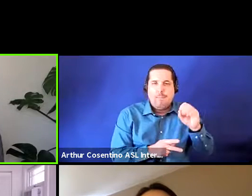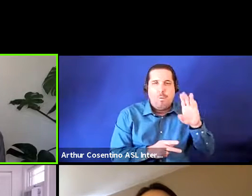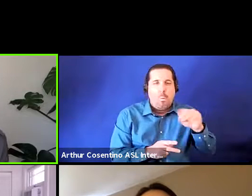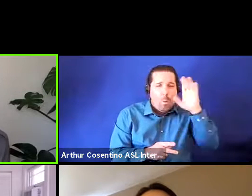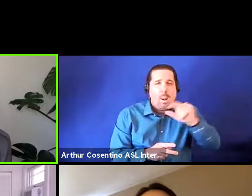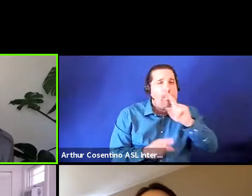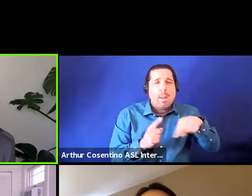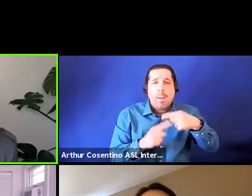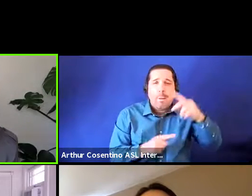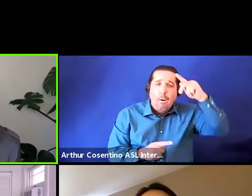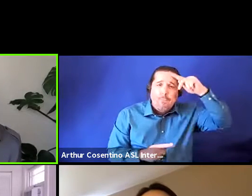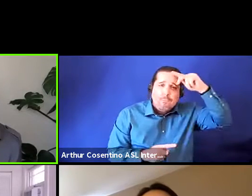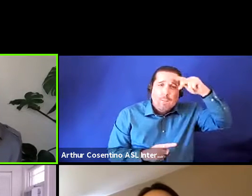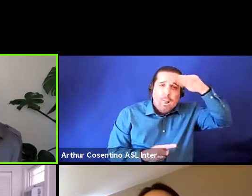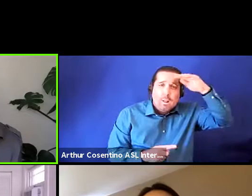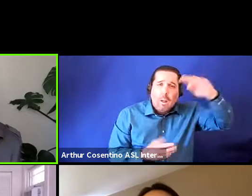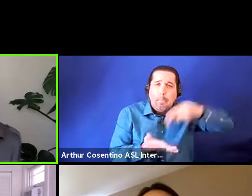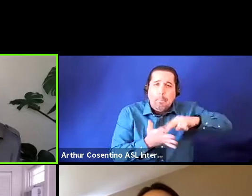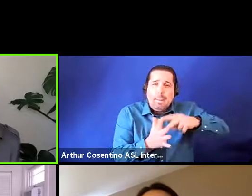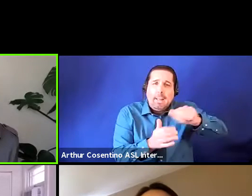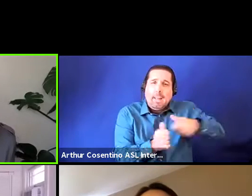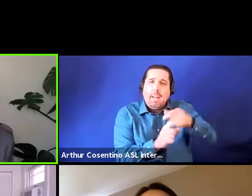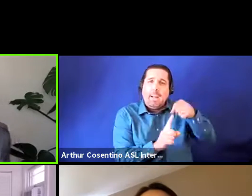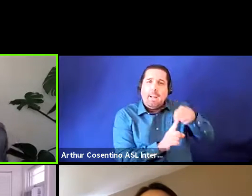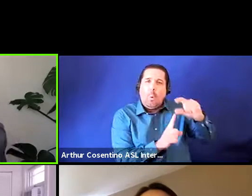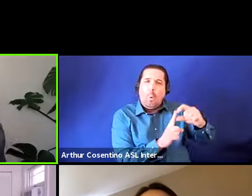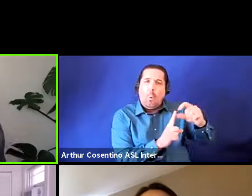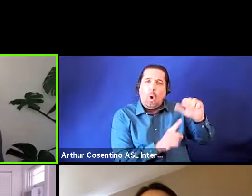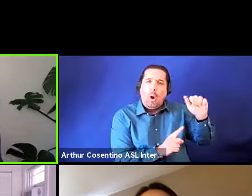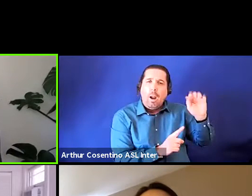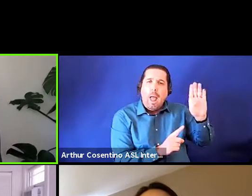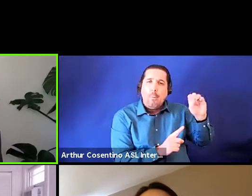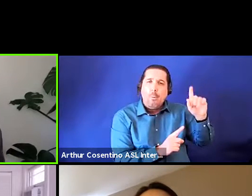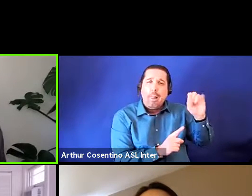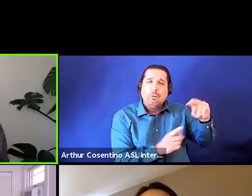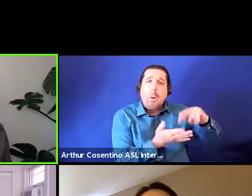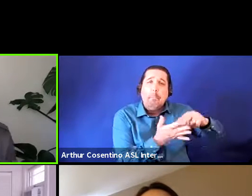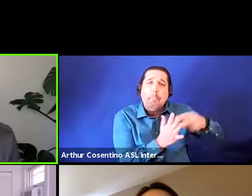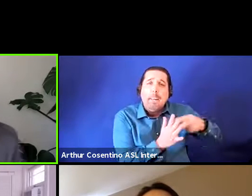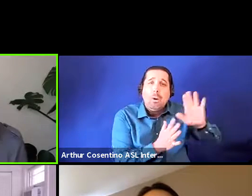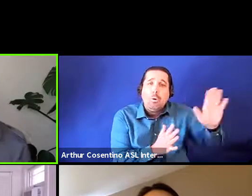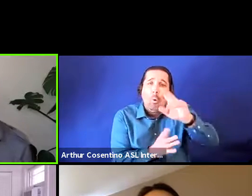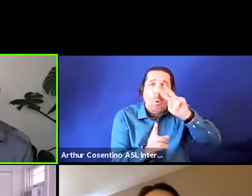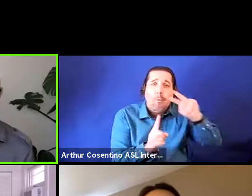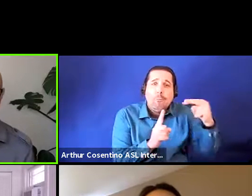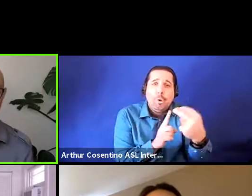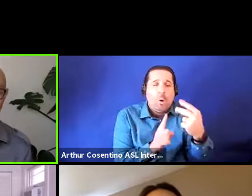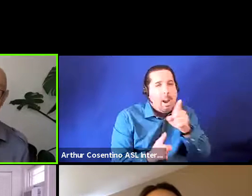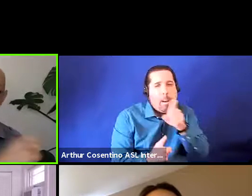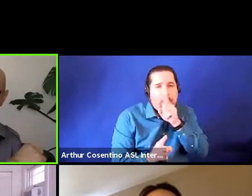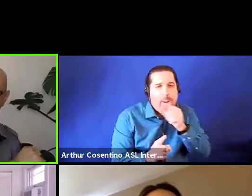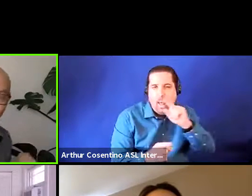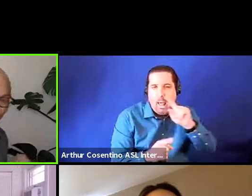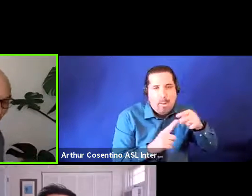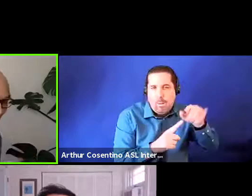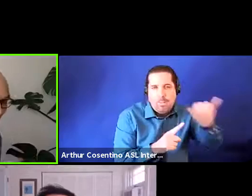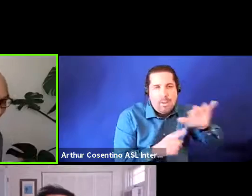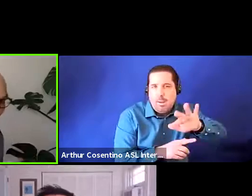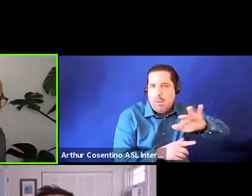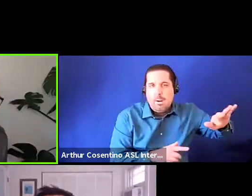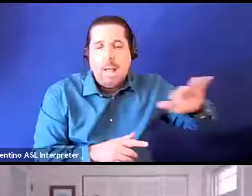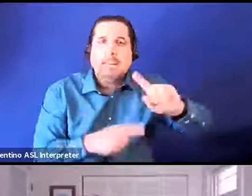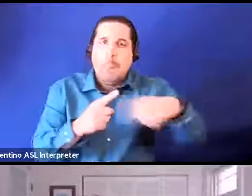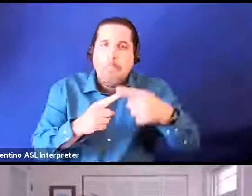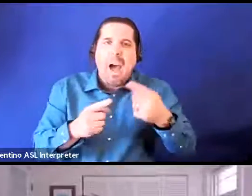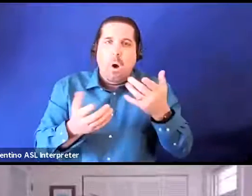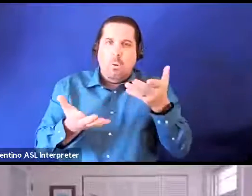about the word abolition. And if you could start turning on your videos, I'll introduce people in sort of the reverse order they're going to be